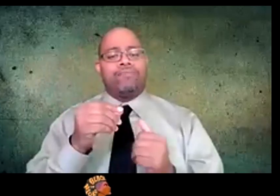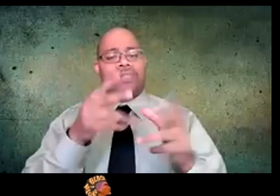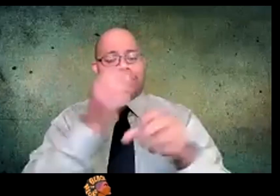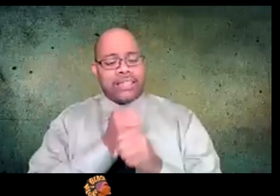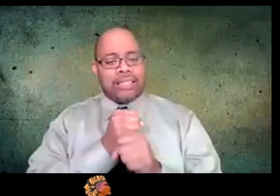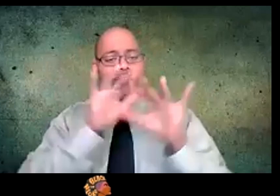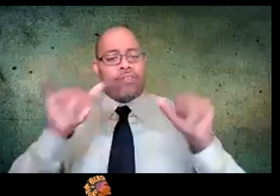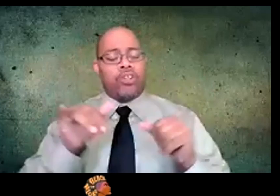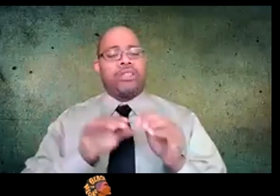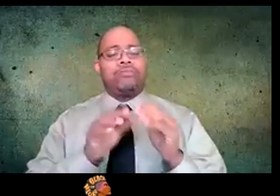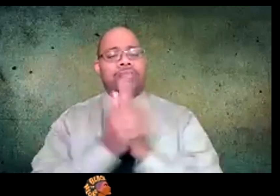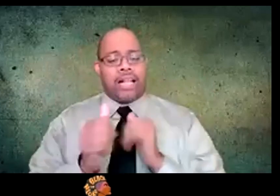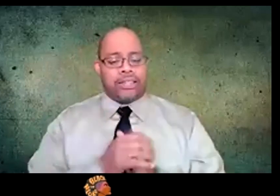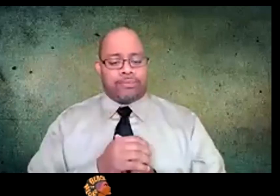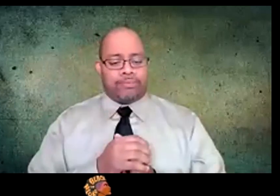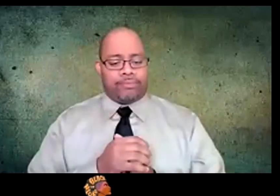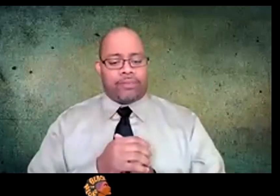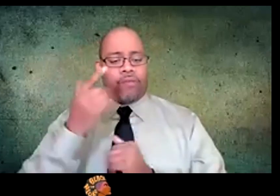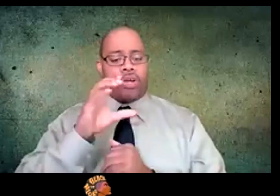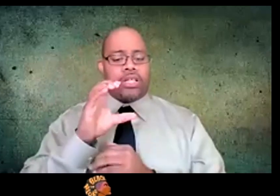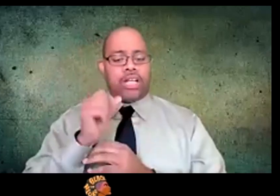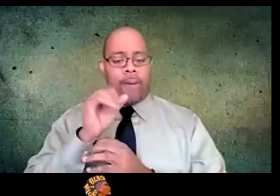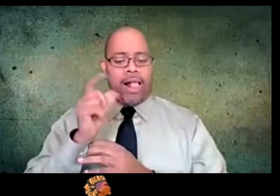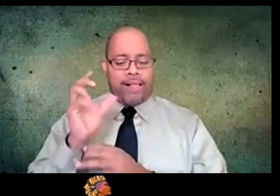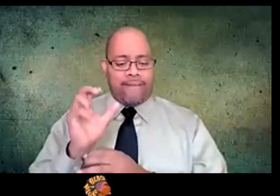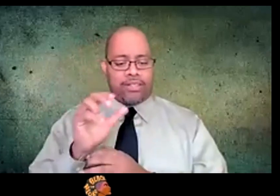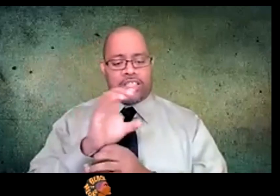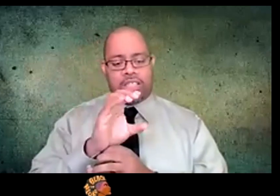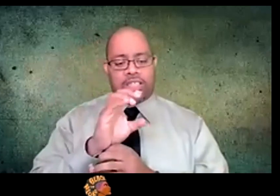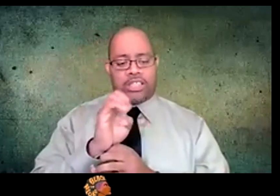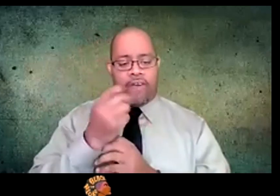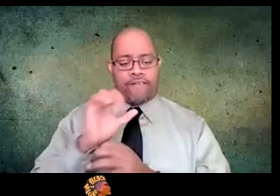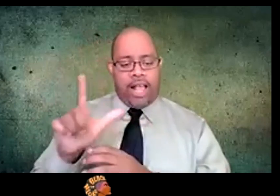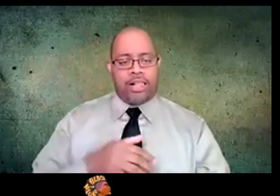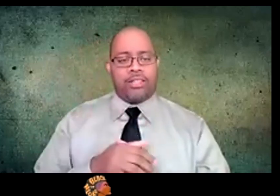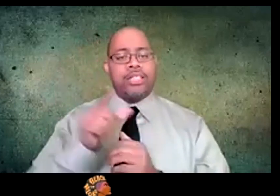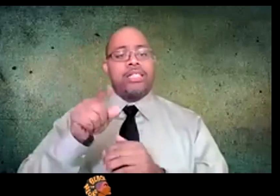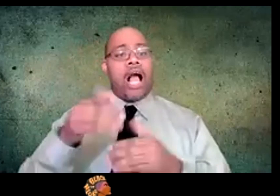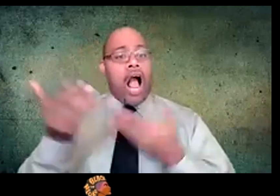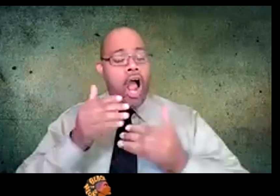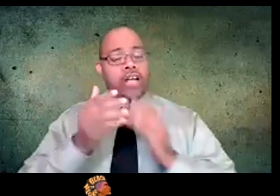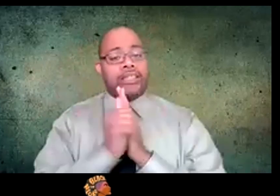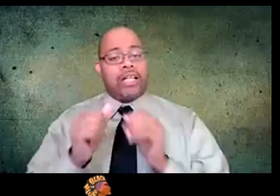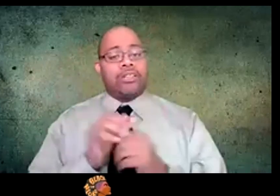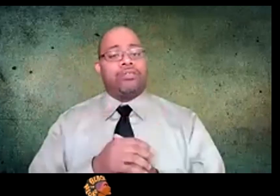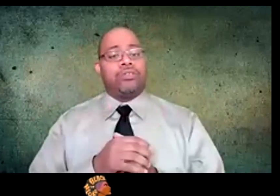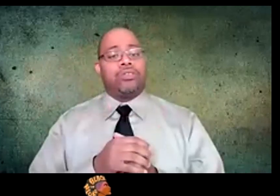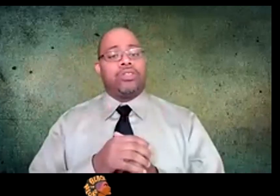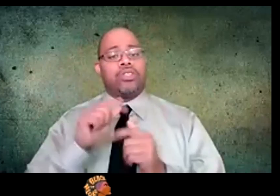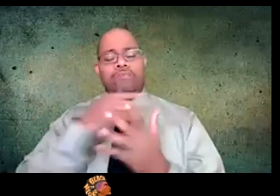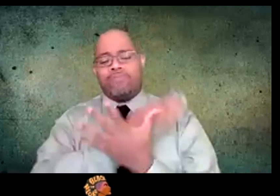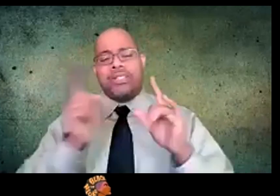for Cerevel's growing ranks. So in the past 2 years, Isaac has helped hire talented individuals across